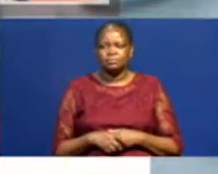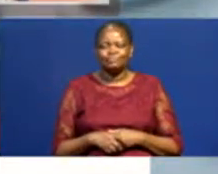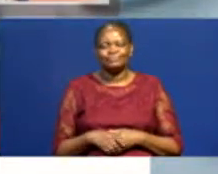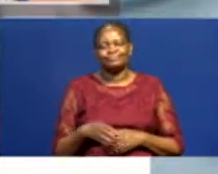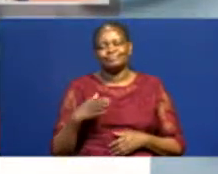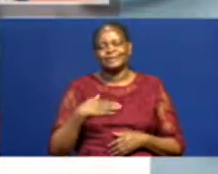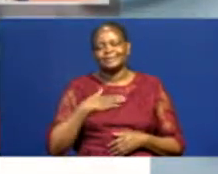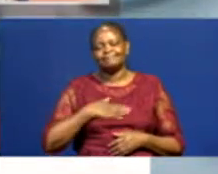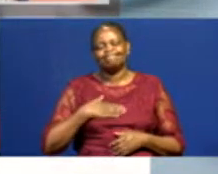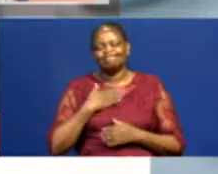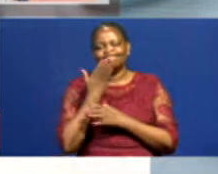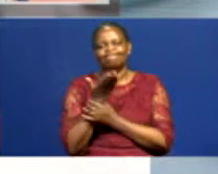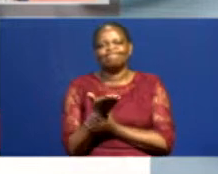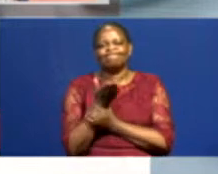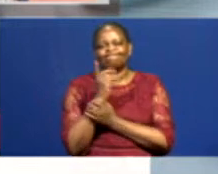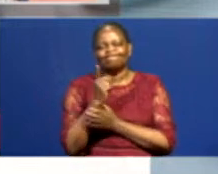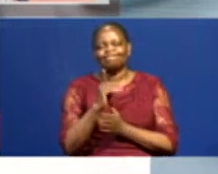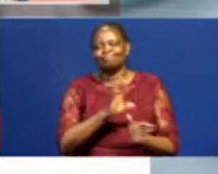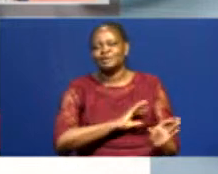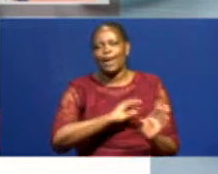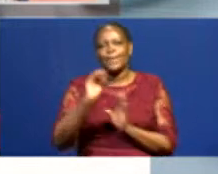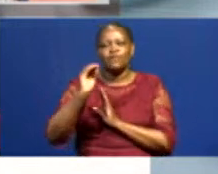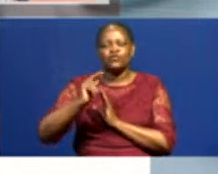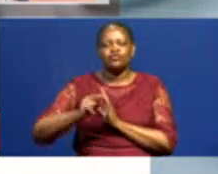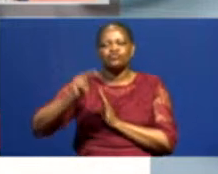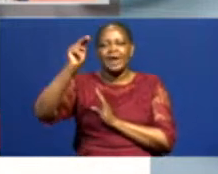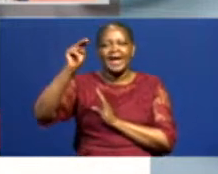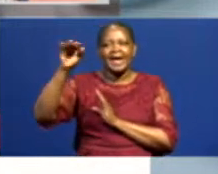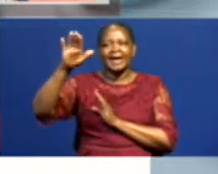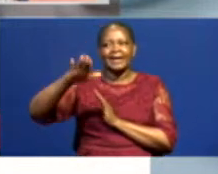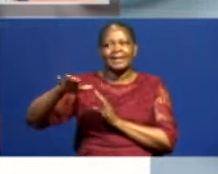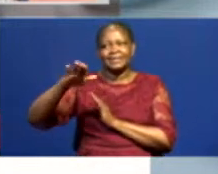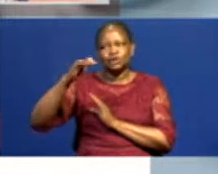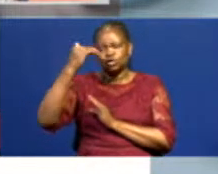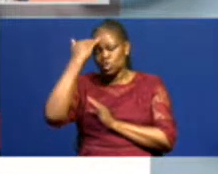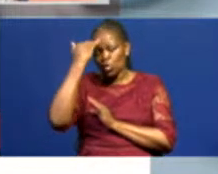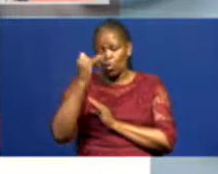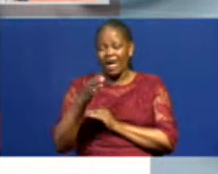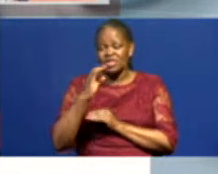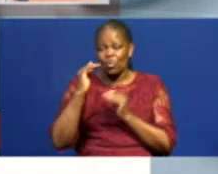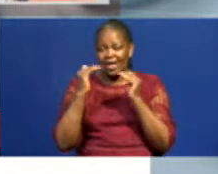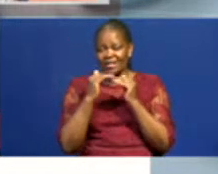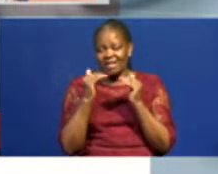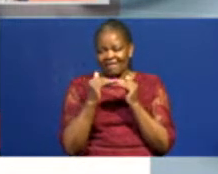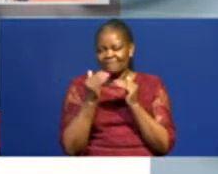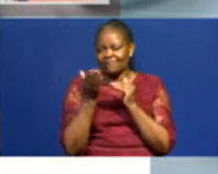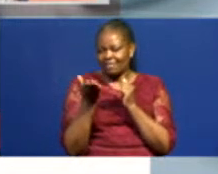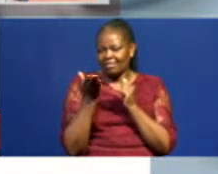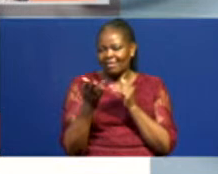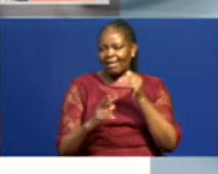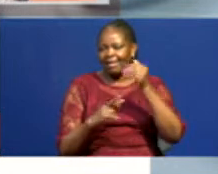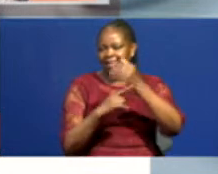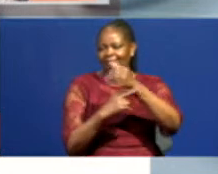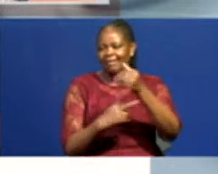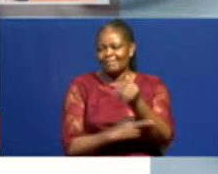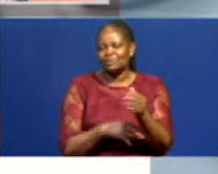warnings that they need now to move to higher grounds, because if you look at water level in Garissa, bridge there, it was